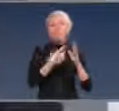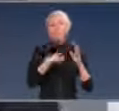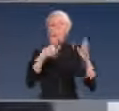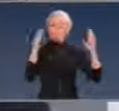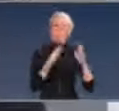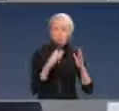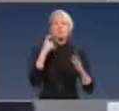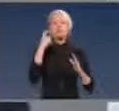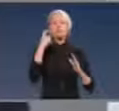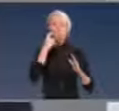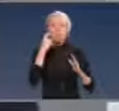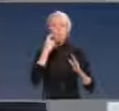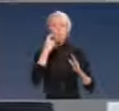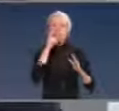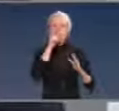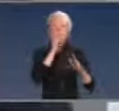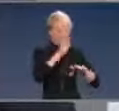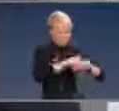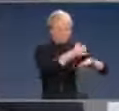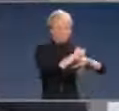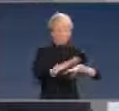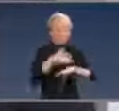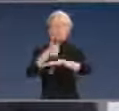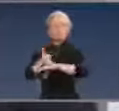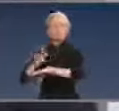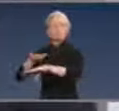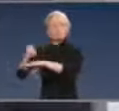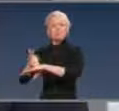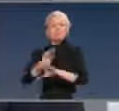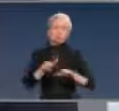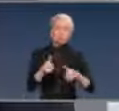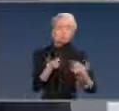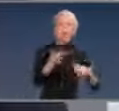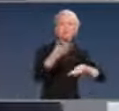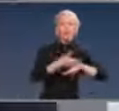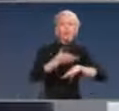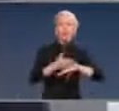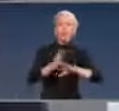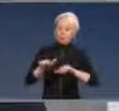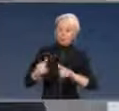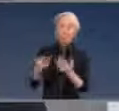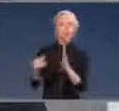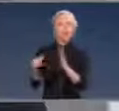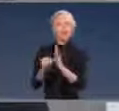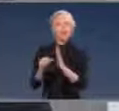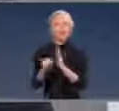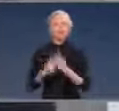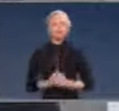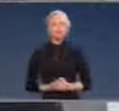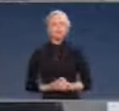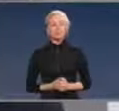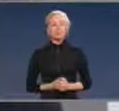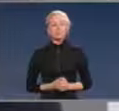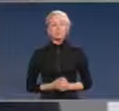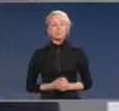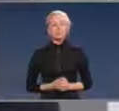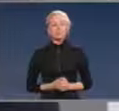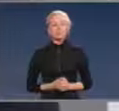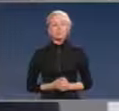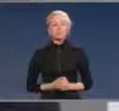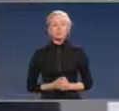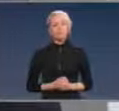and territories to move to a single-touch process under the EPBC Act, and that we would now be moving